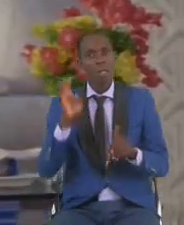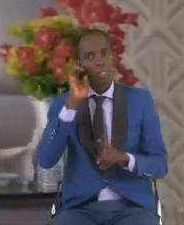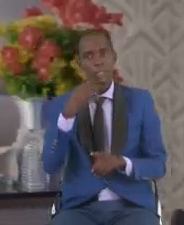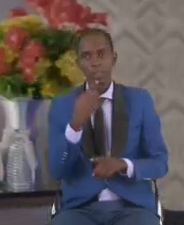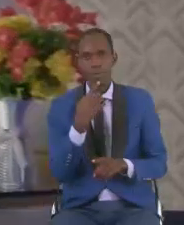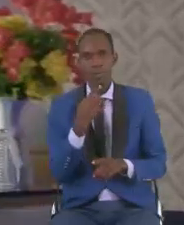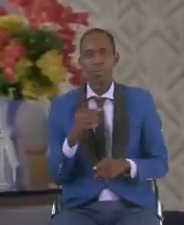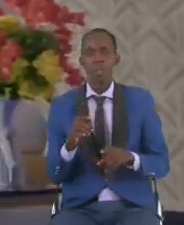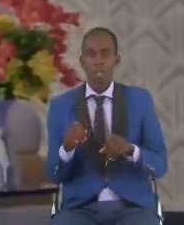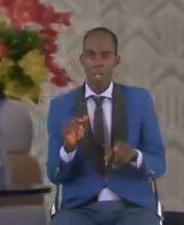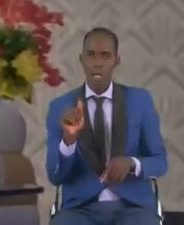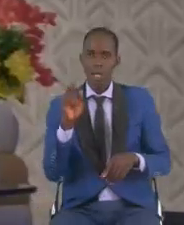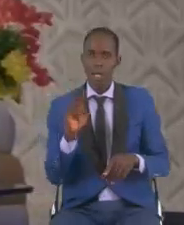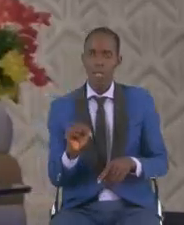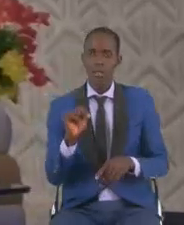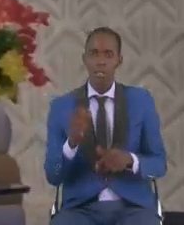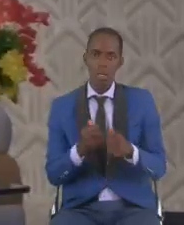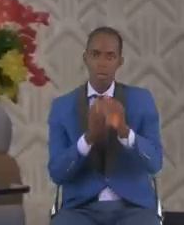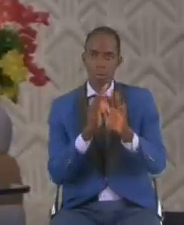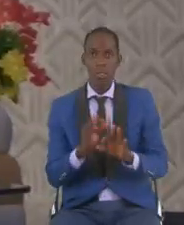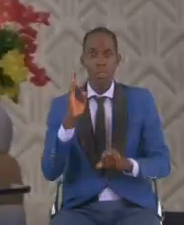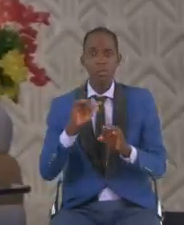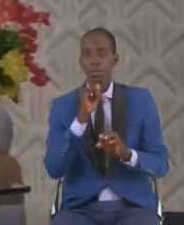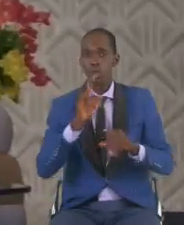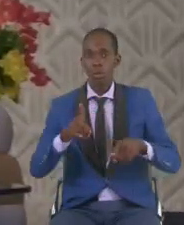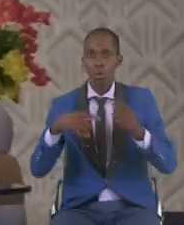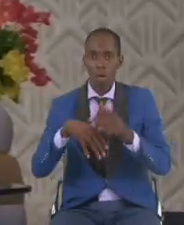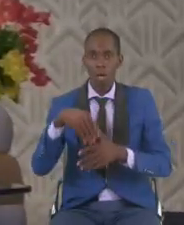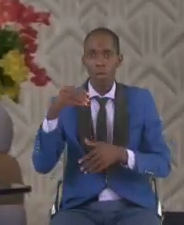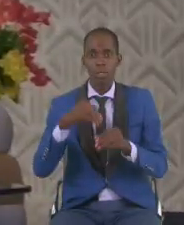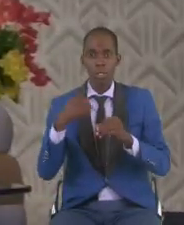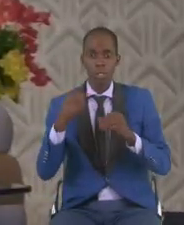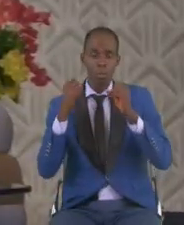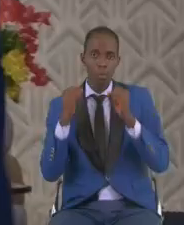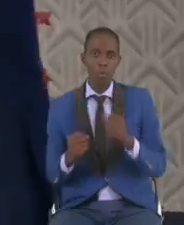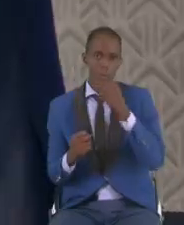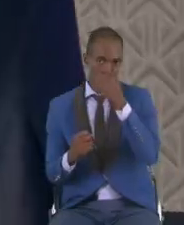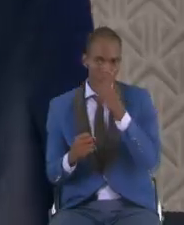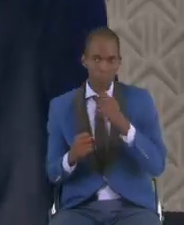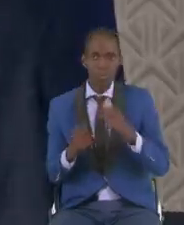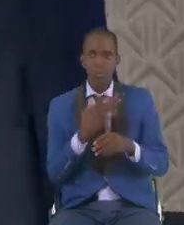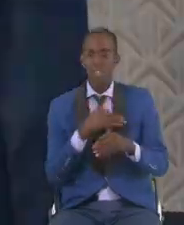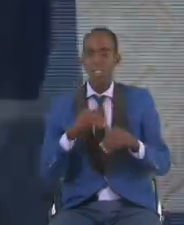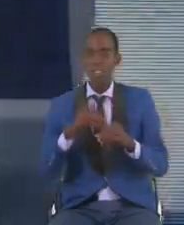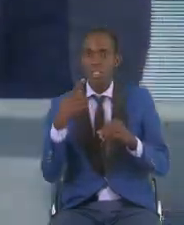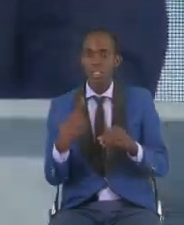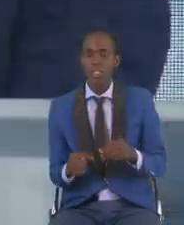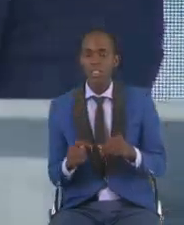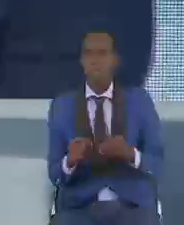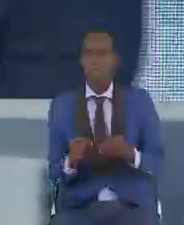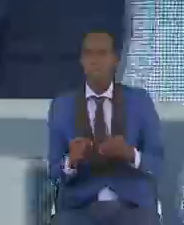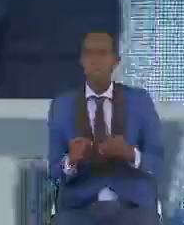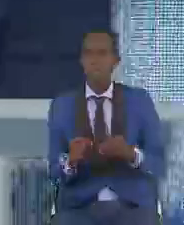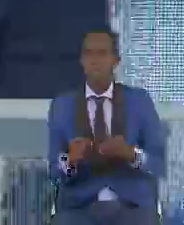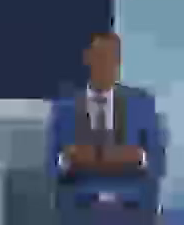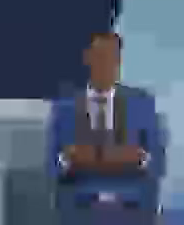an apostle, if he didn't go forth in the power and in the mood